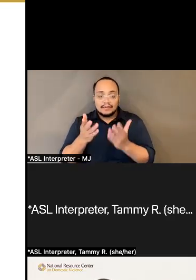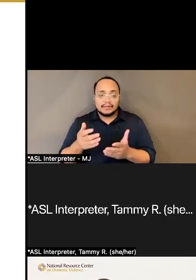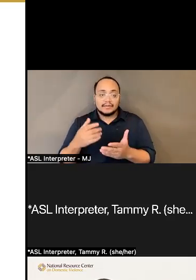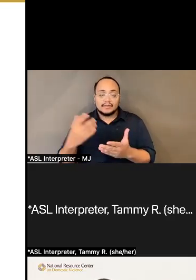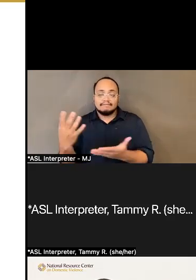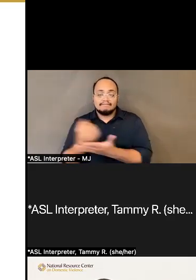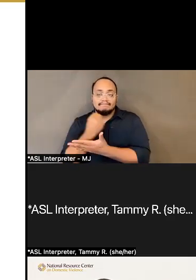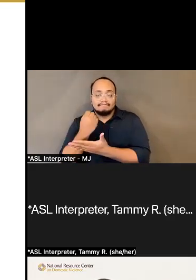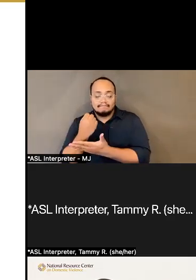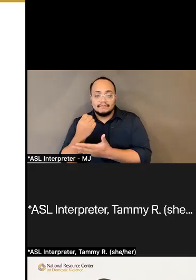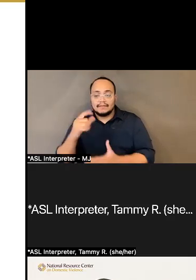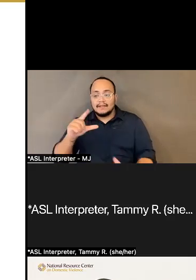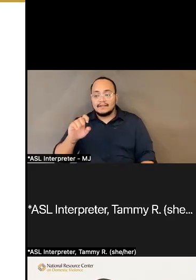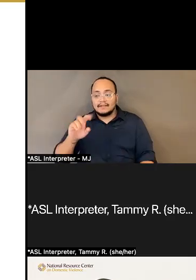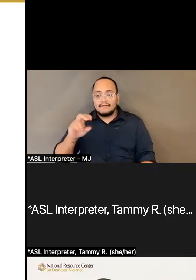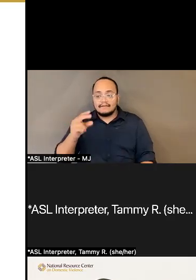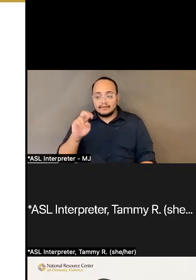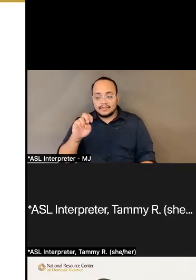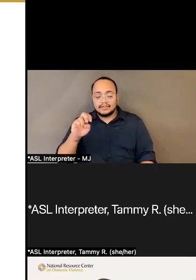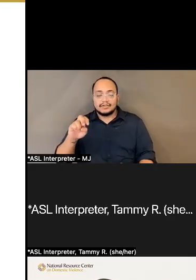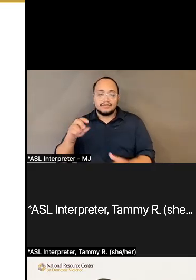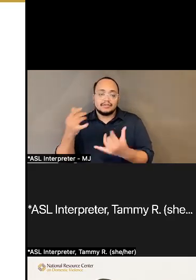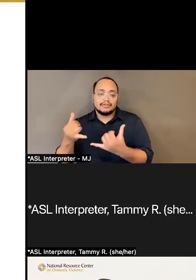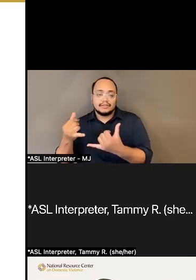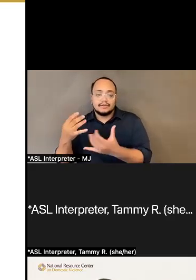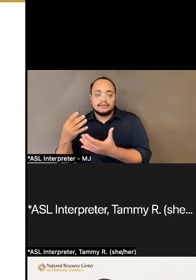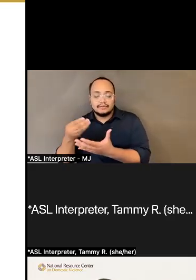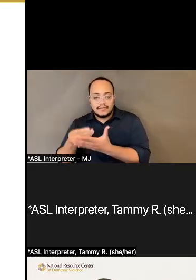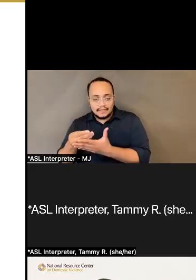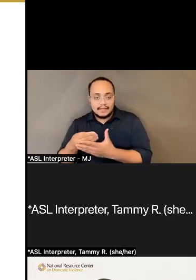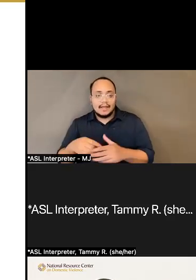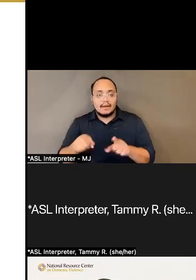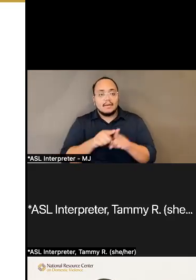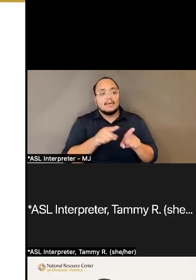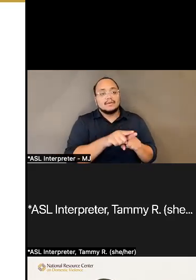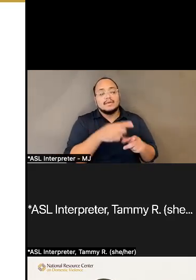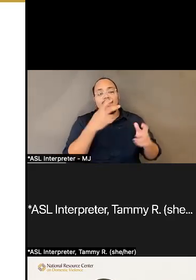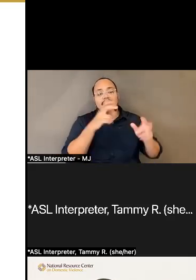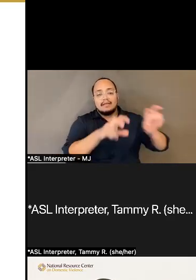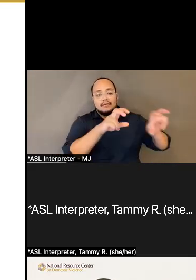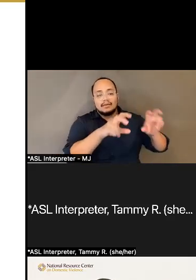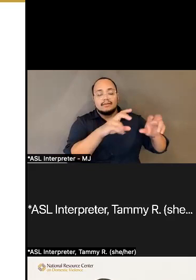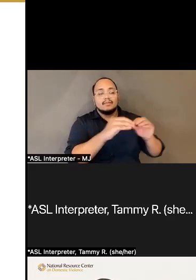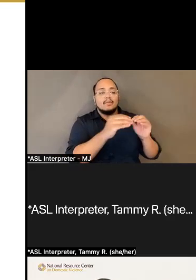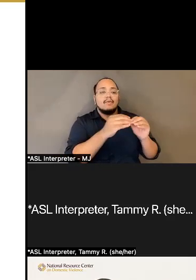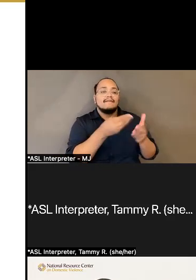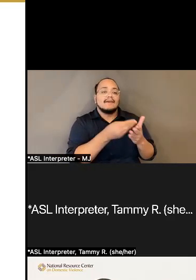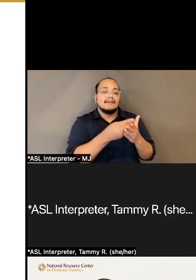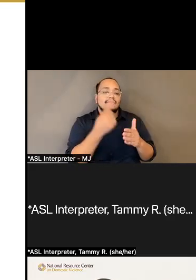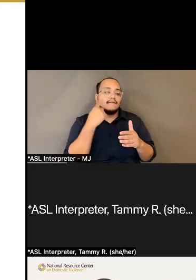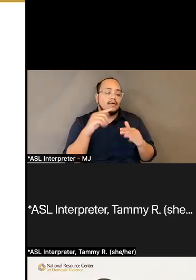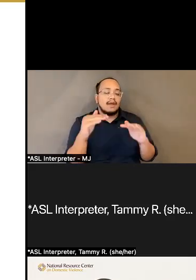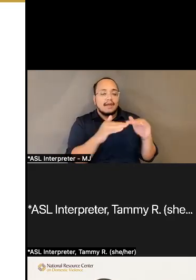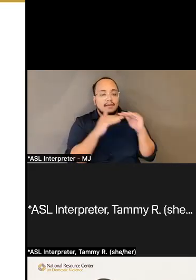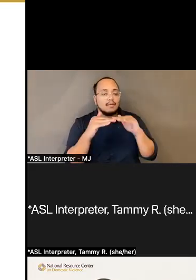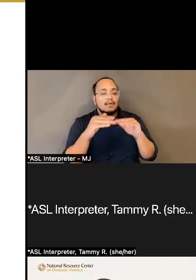and allocate additional funding to increase equitable, longer-term,